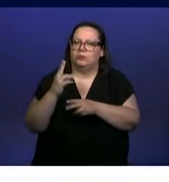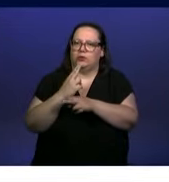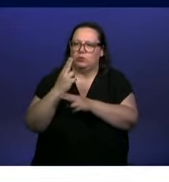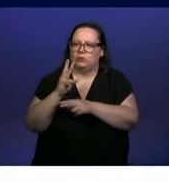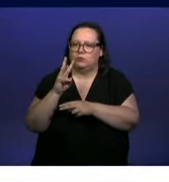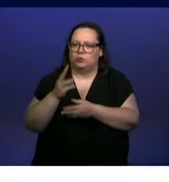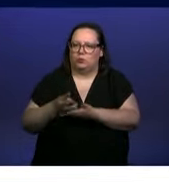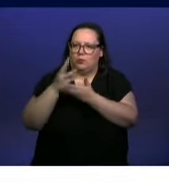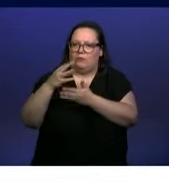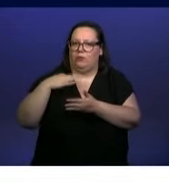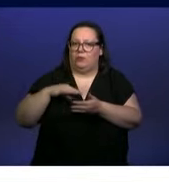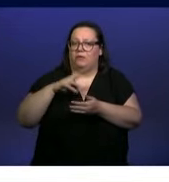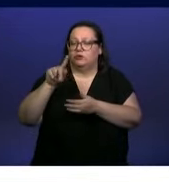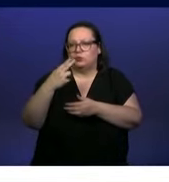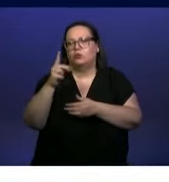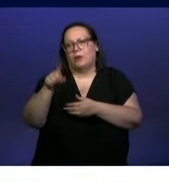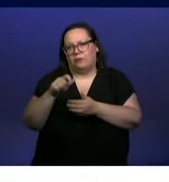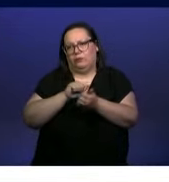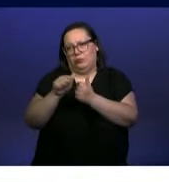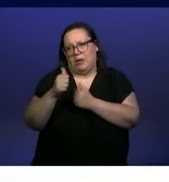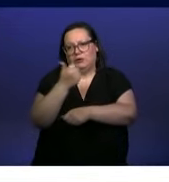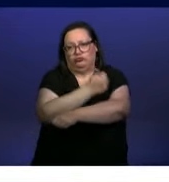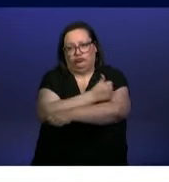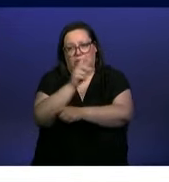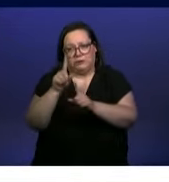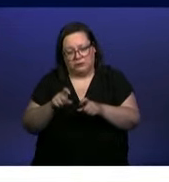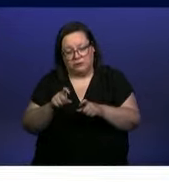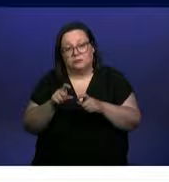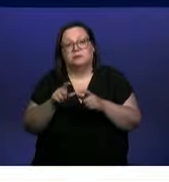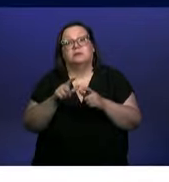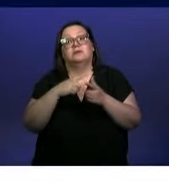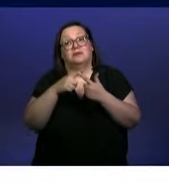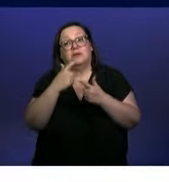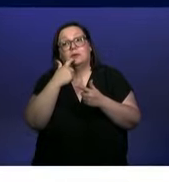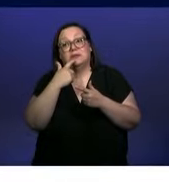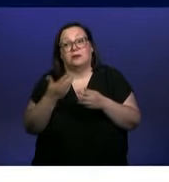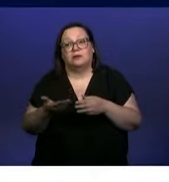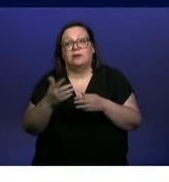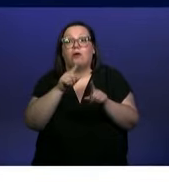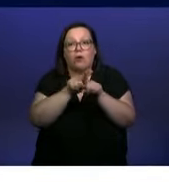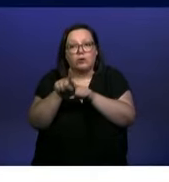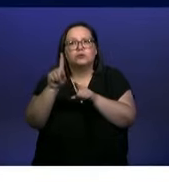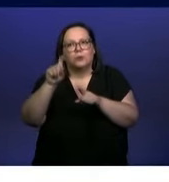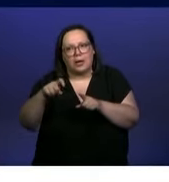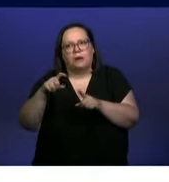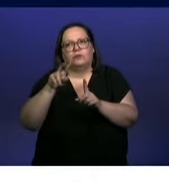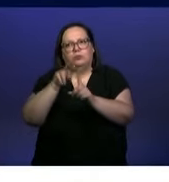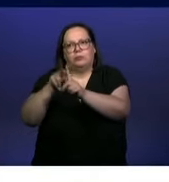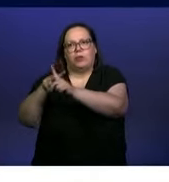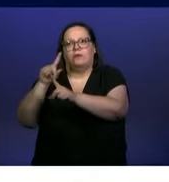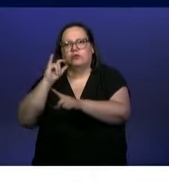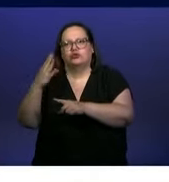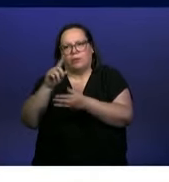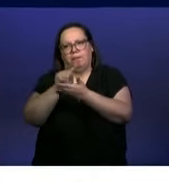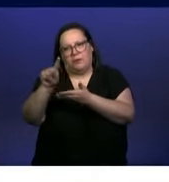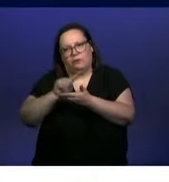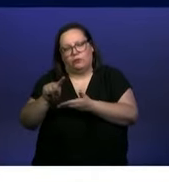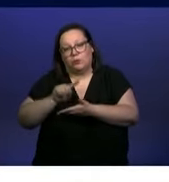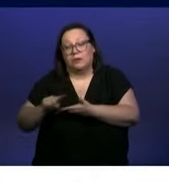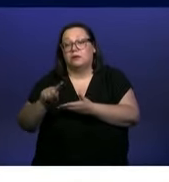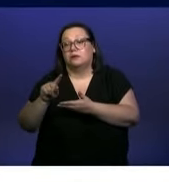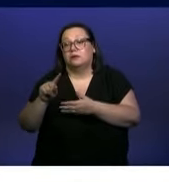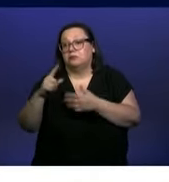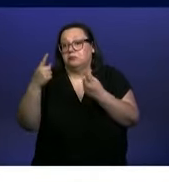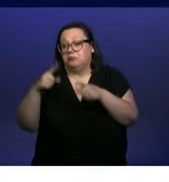actually have to pass a drug test. And then we said, on top of that, you got to go out and apply for a job every week. Guess what? For